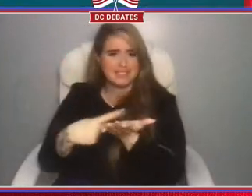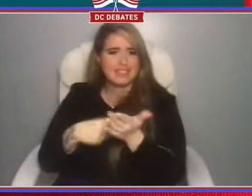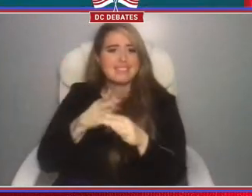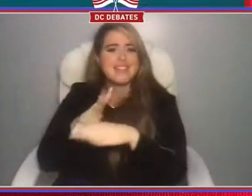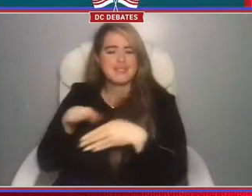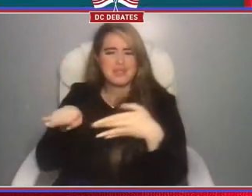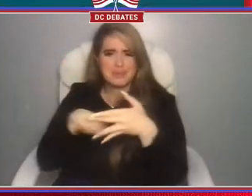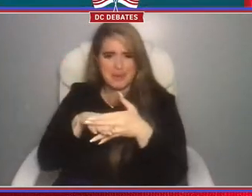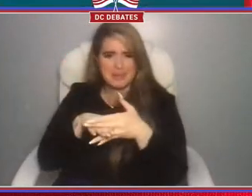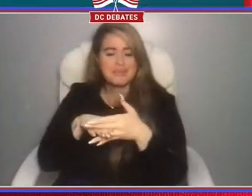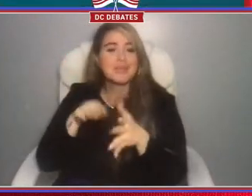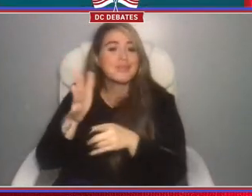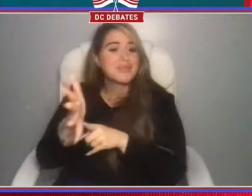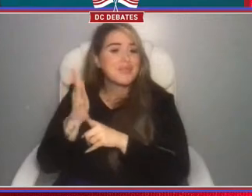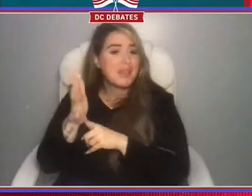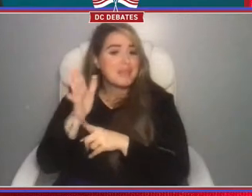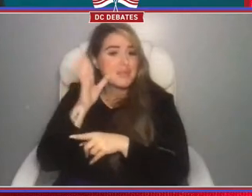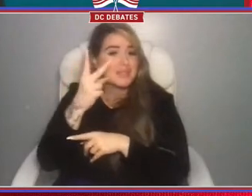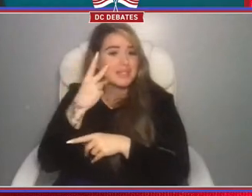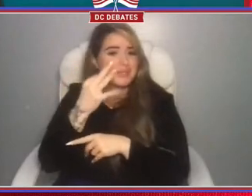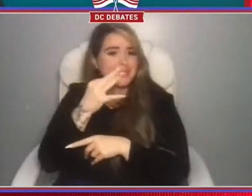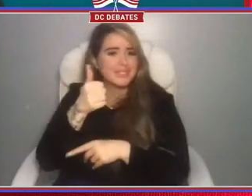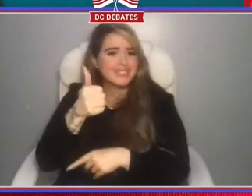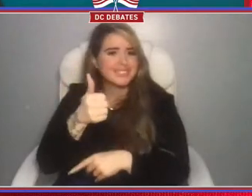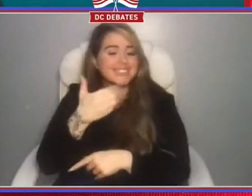in 5 minutes. I'll see you all soon. Thank you.